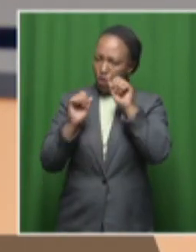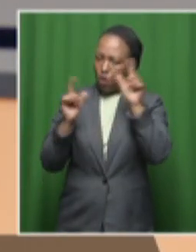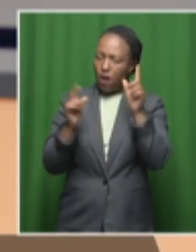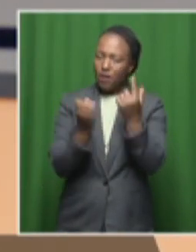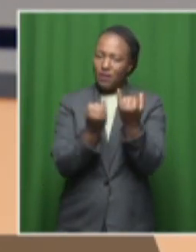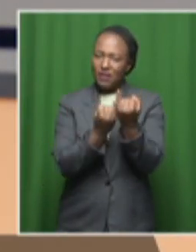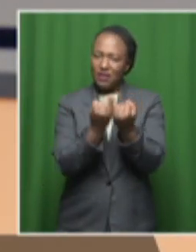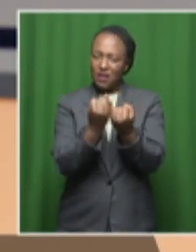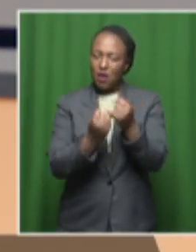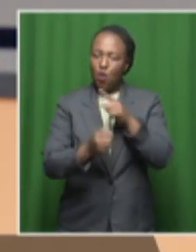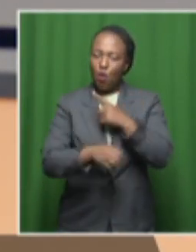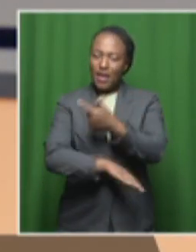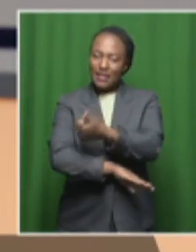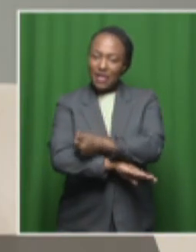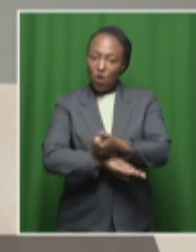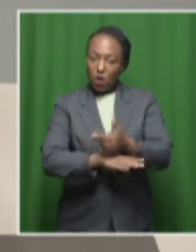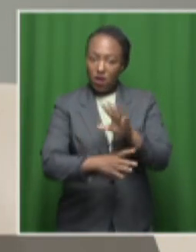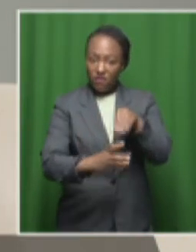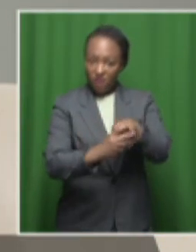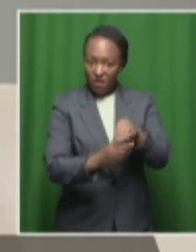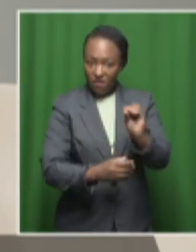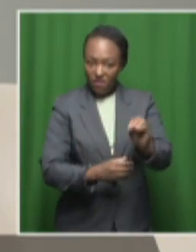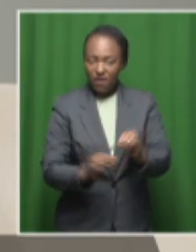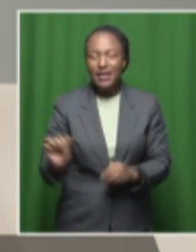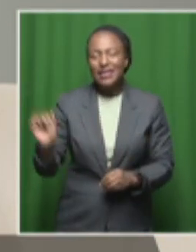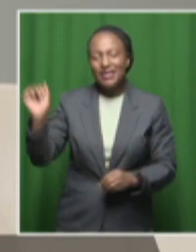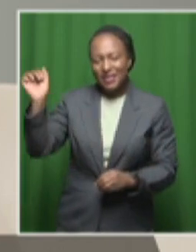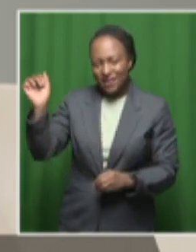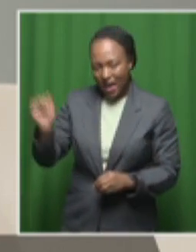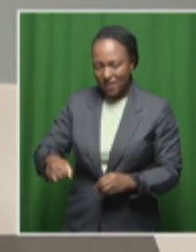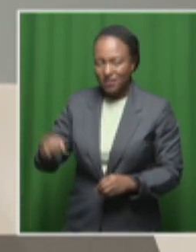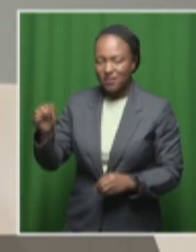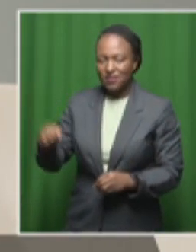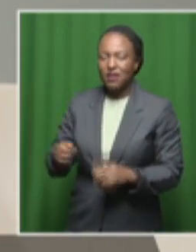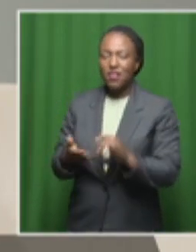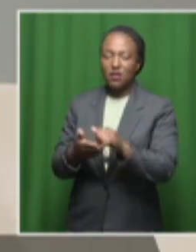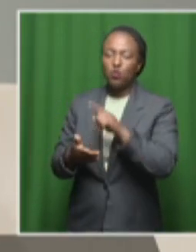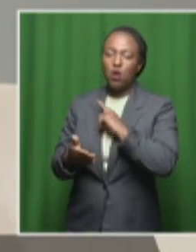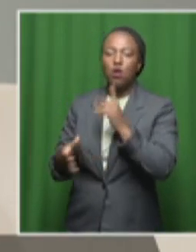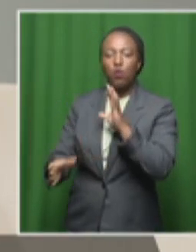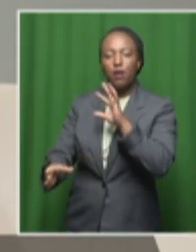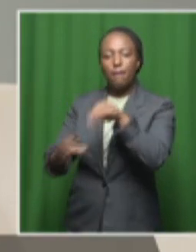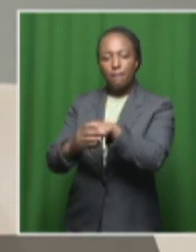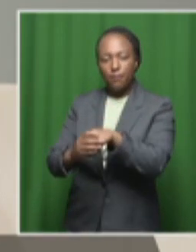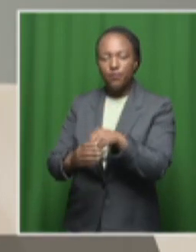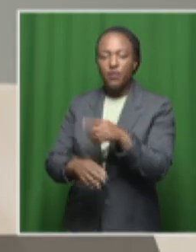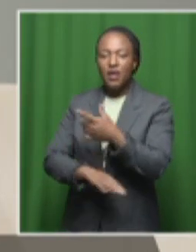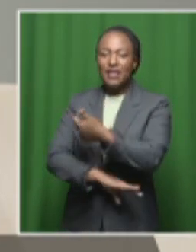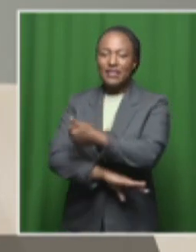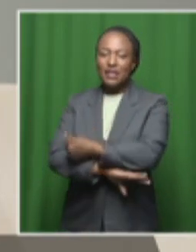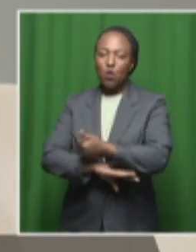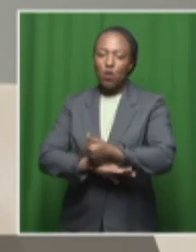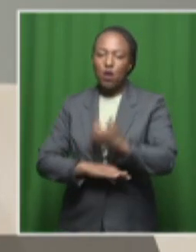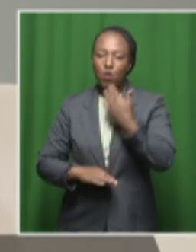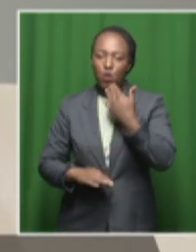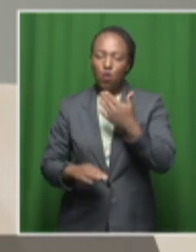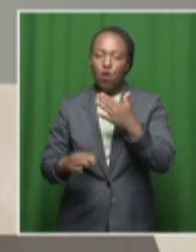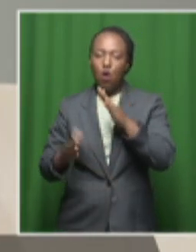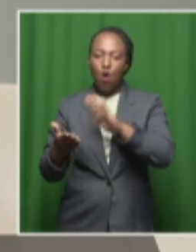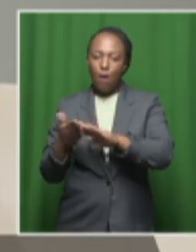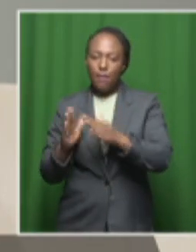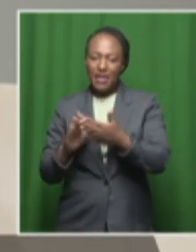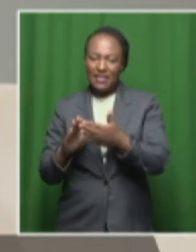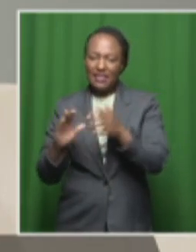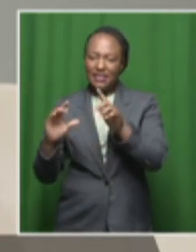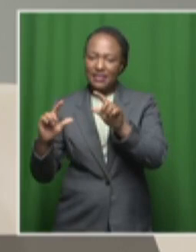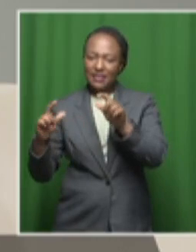of your stakeholders' involvement? Yes, that's how we came to be part of the race. Our stakeholders are mostly your community schemes. These